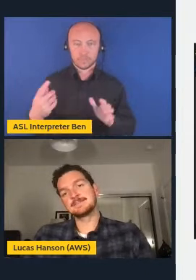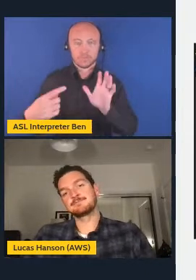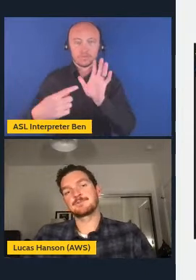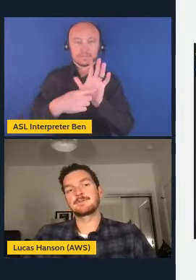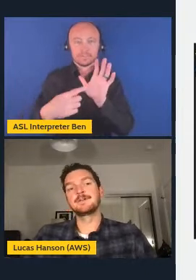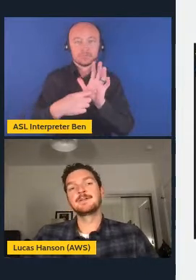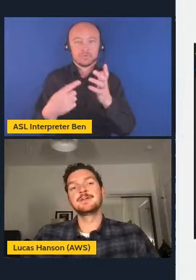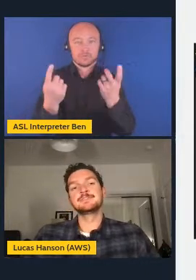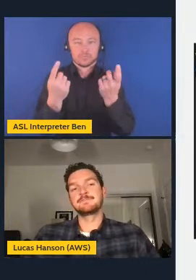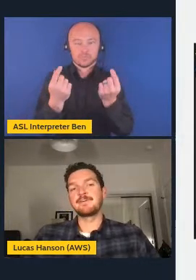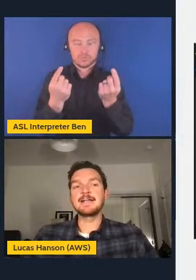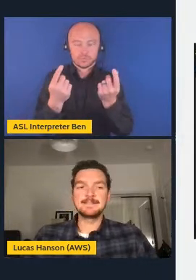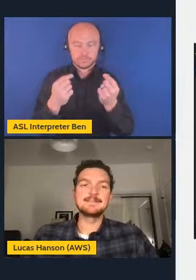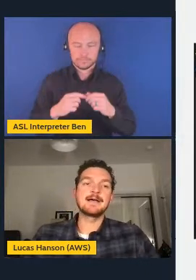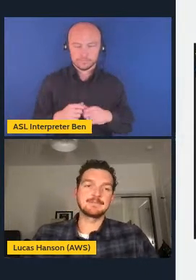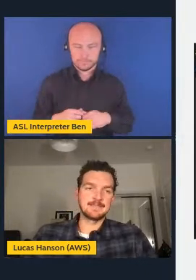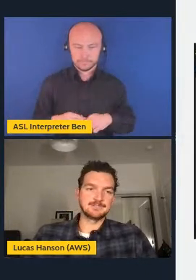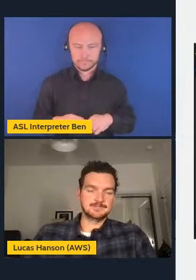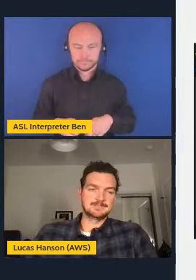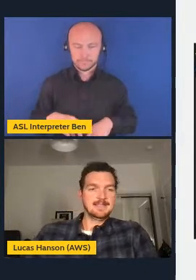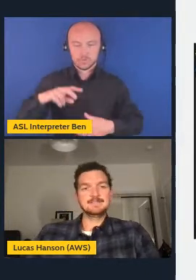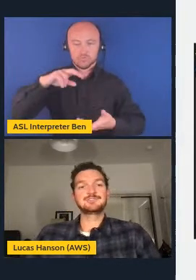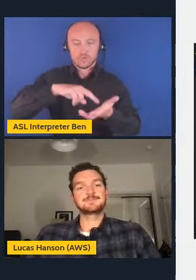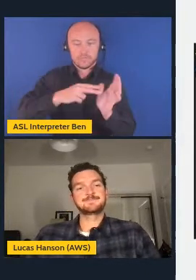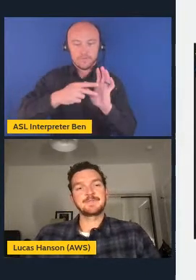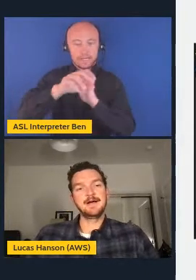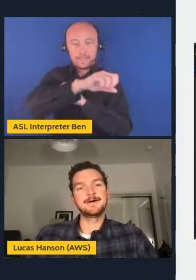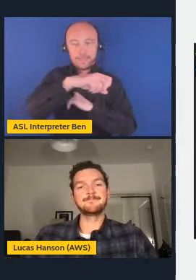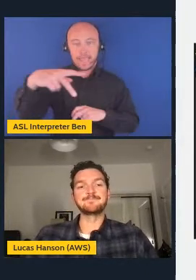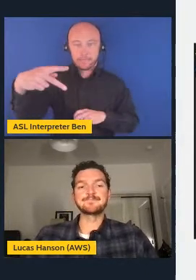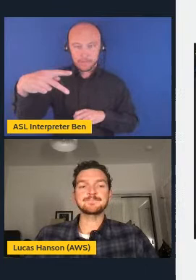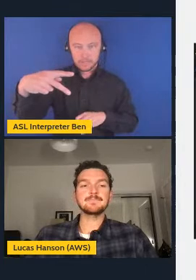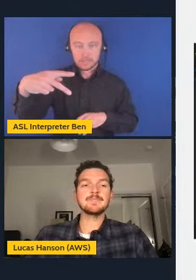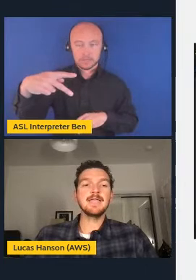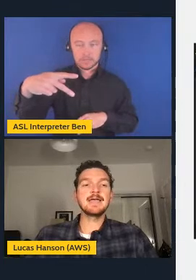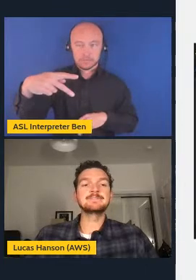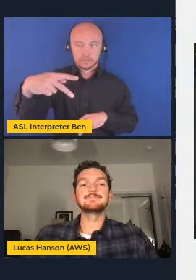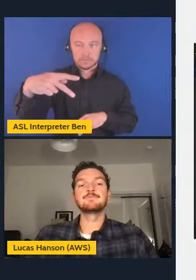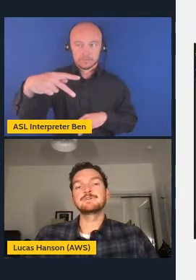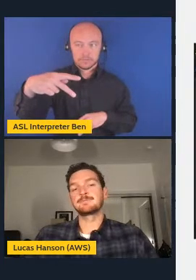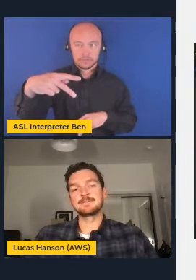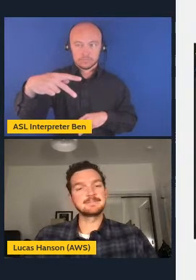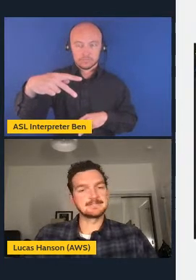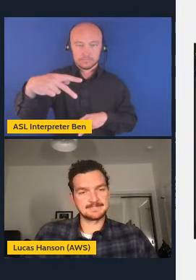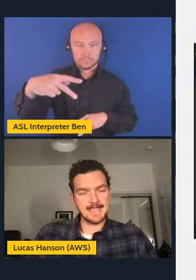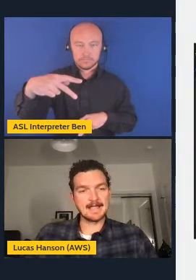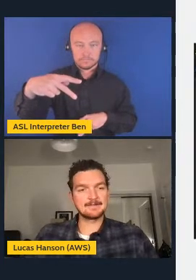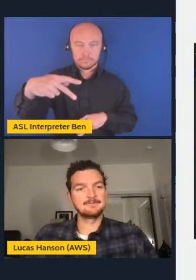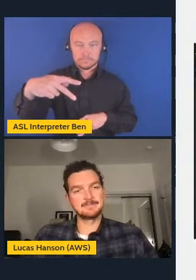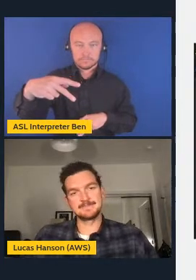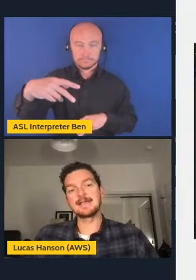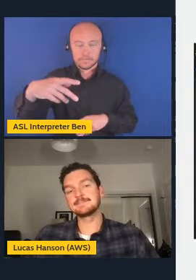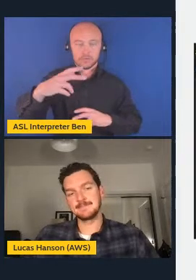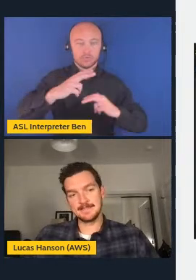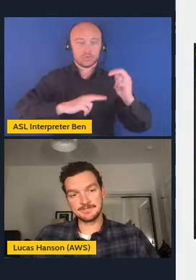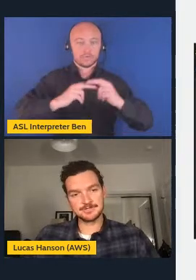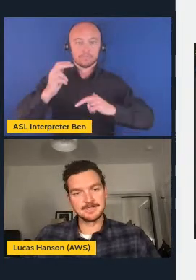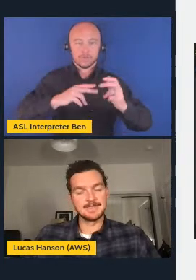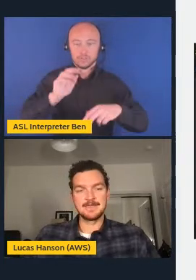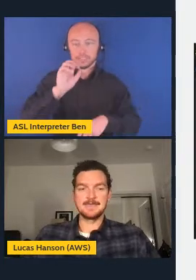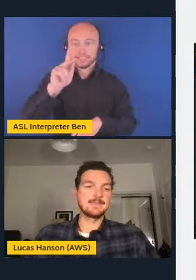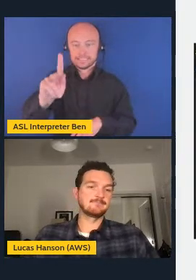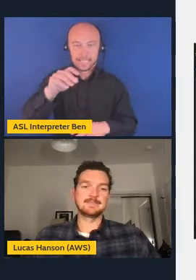doing is we're defining an application stage, and we are building a stack within that